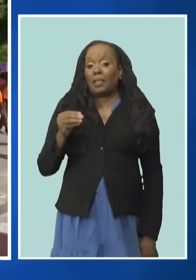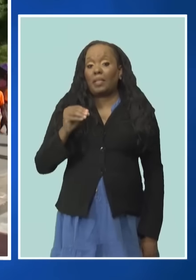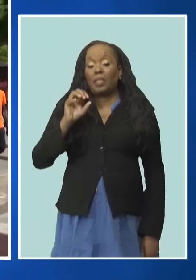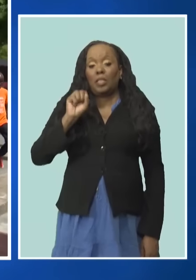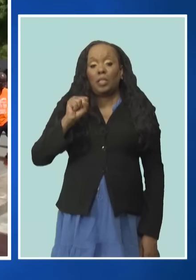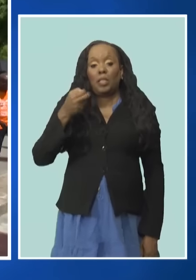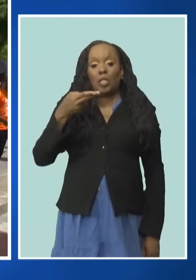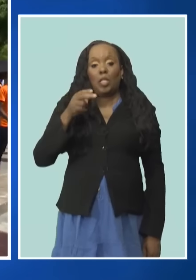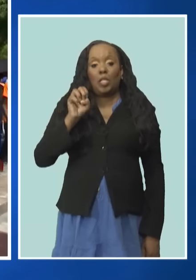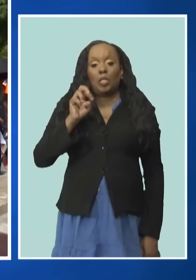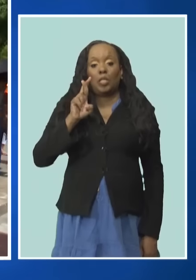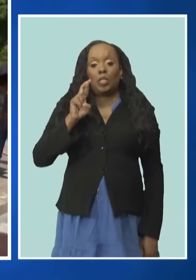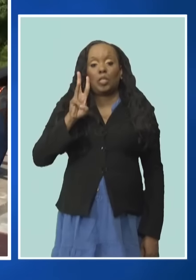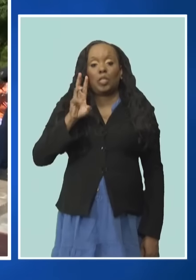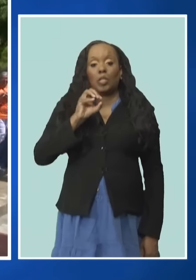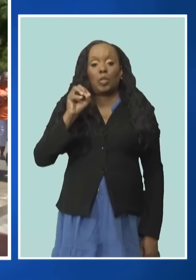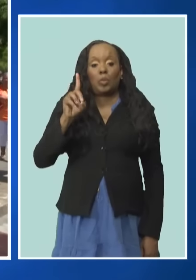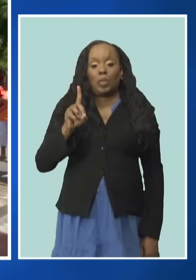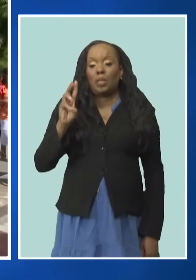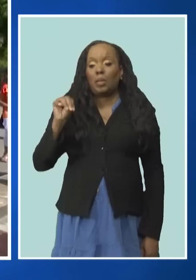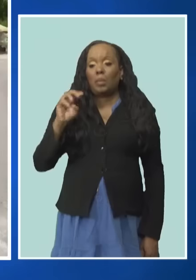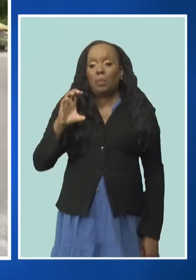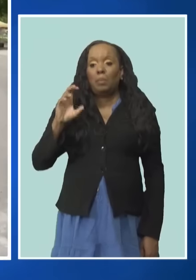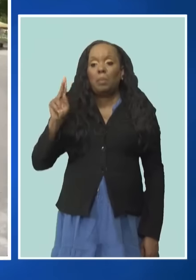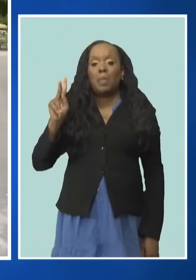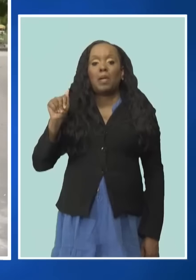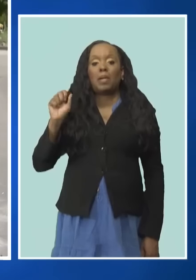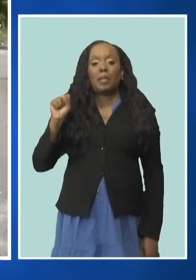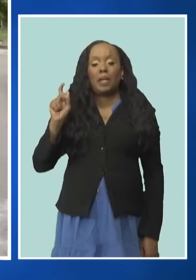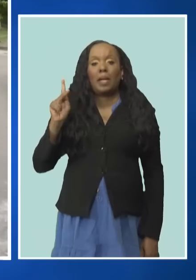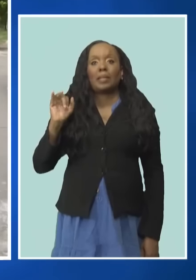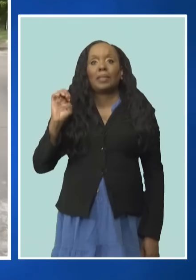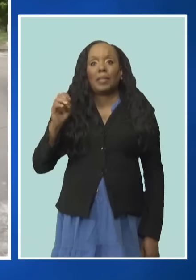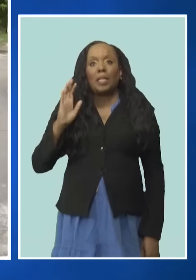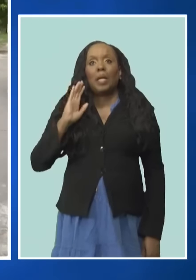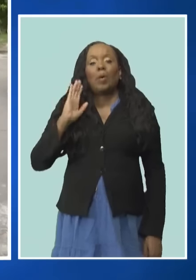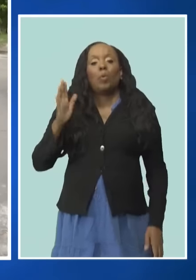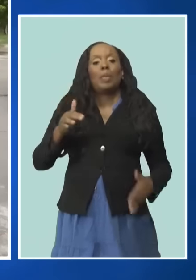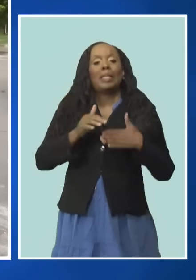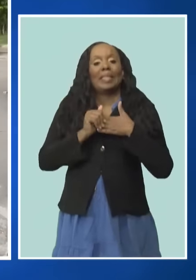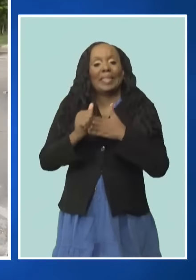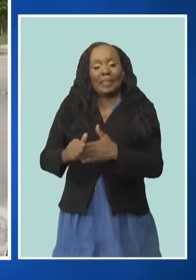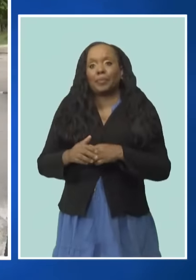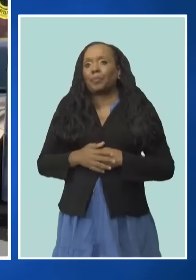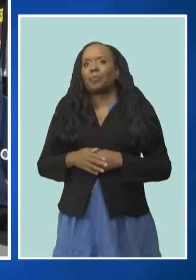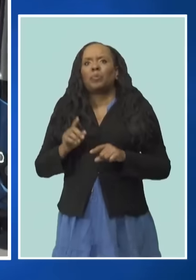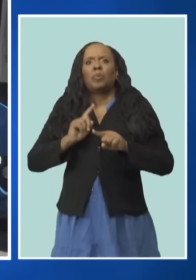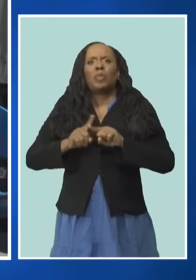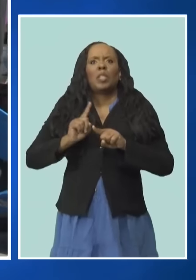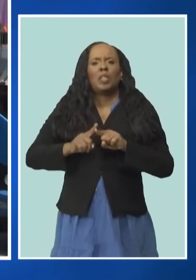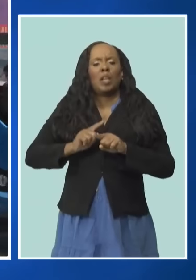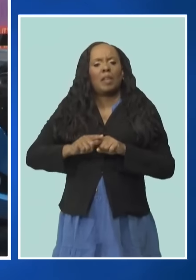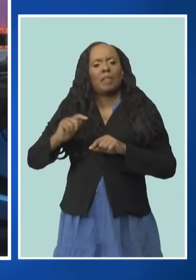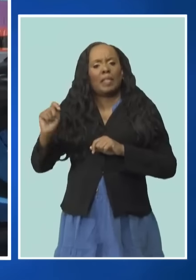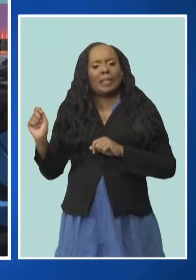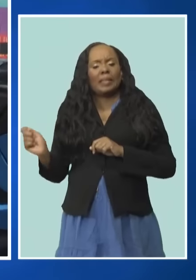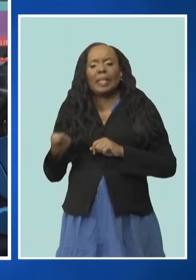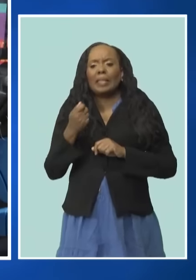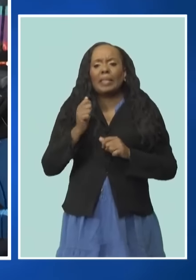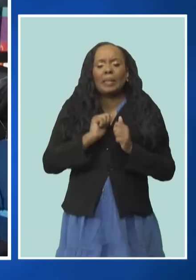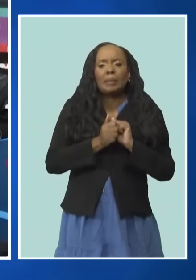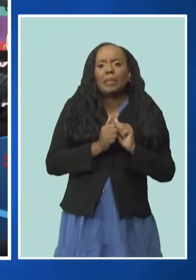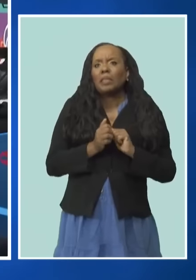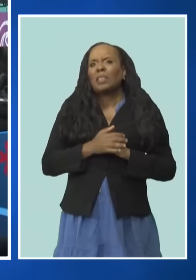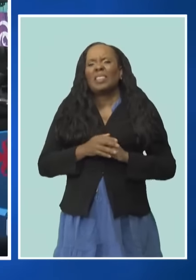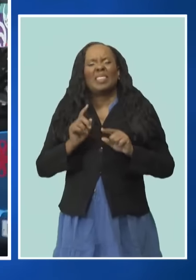throughout the different districts in Christchurch. From tennis tournaments and school activities to a major market and entertainment showcase